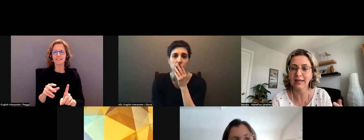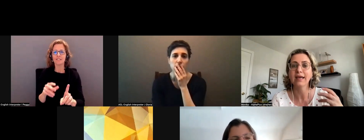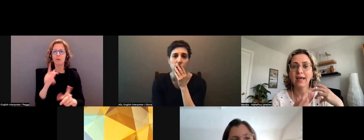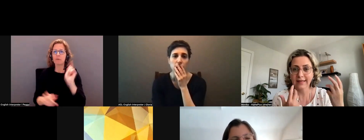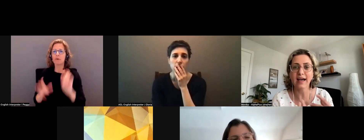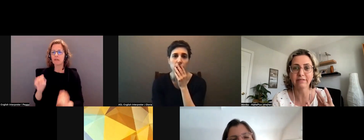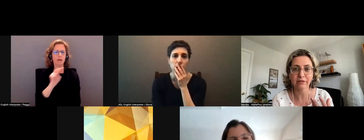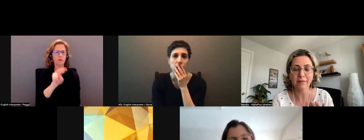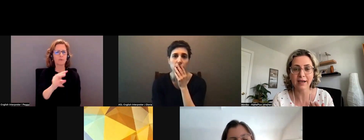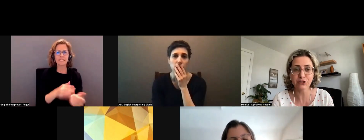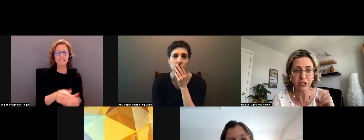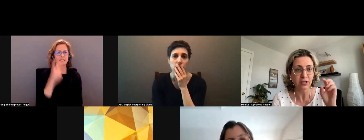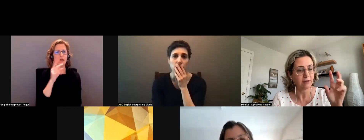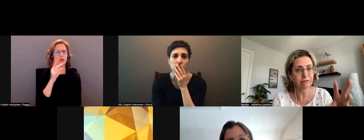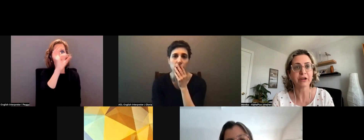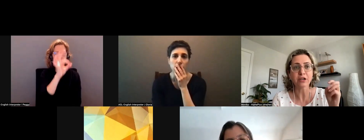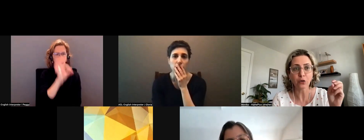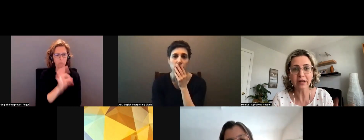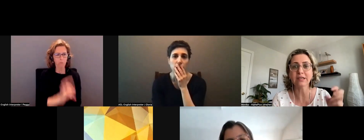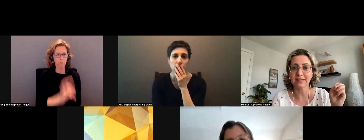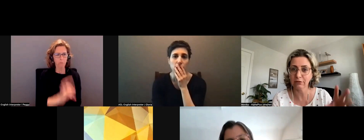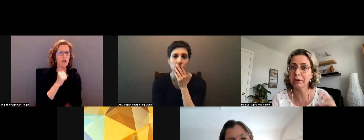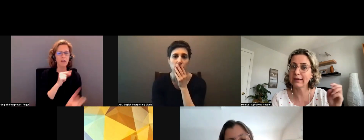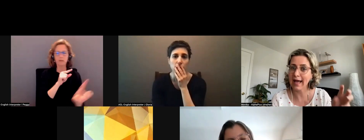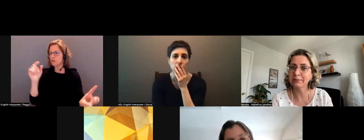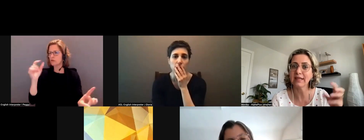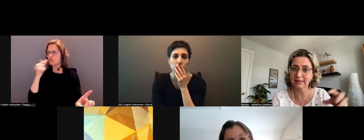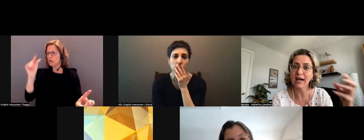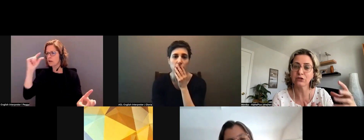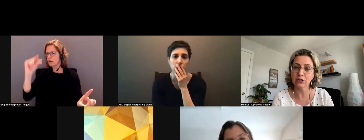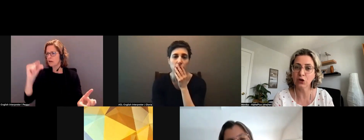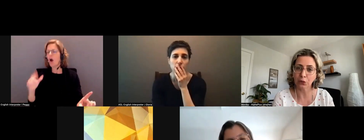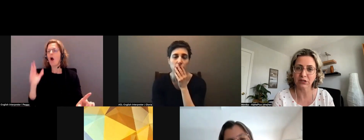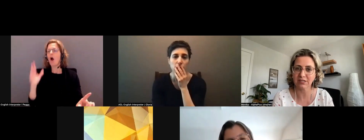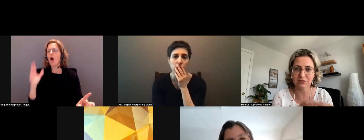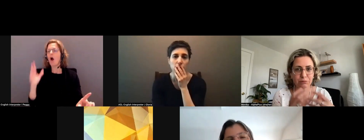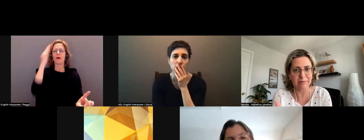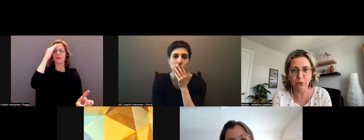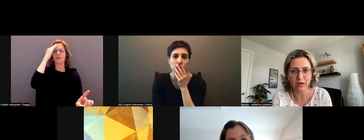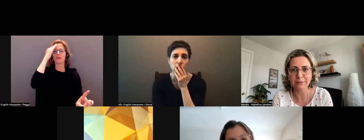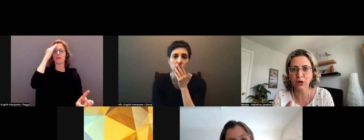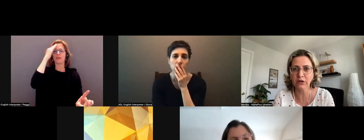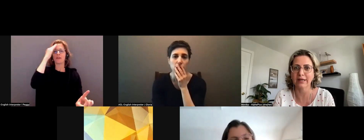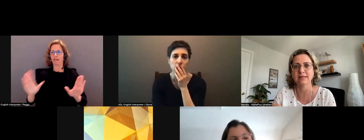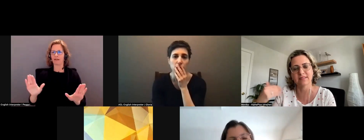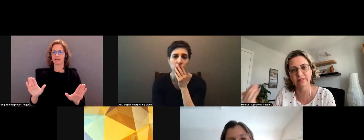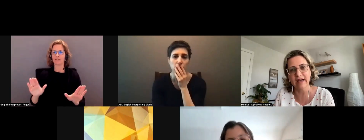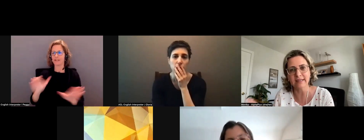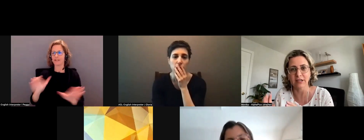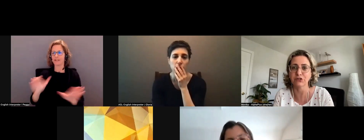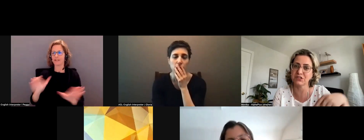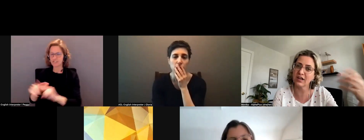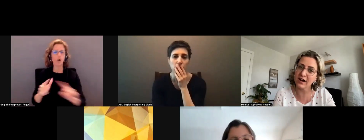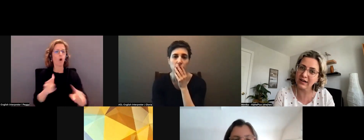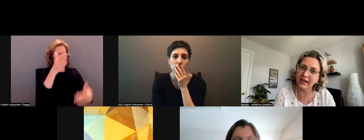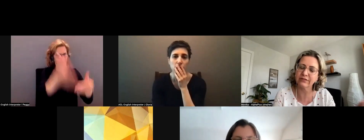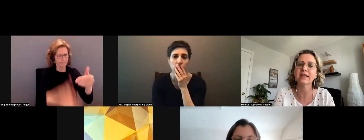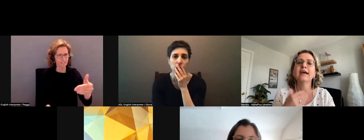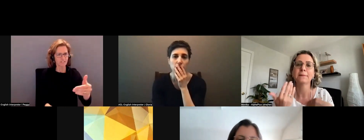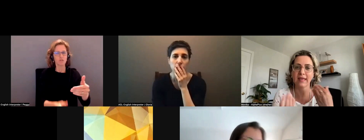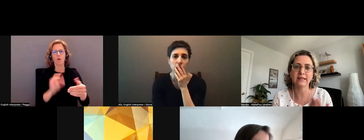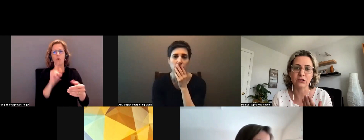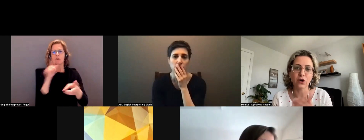back and have a reminder fairly quickly. They will pick up that now they know this is maybe work in progress, this is final, this is